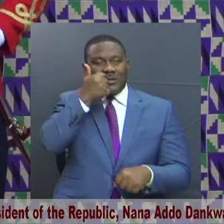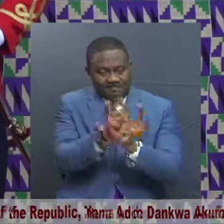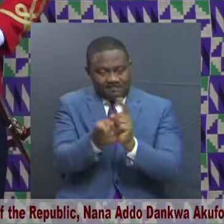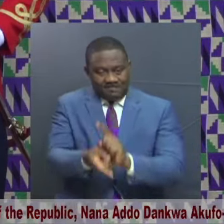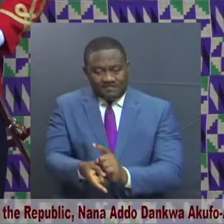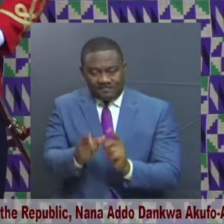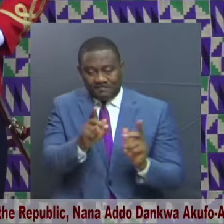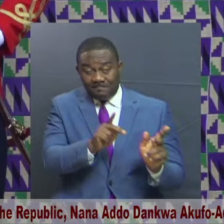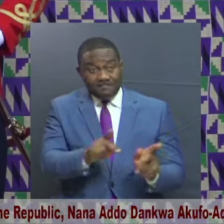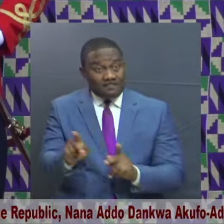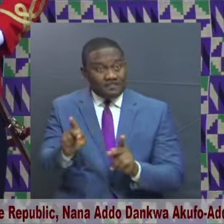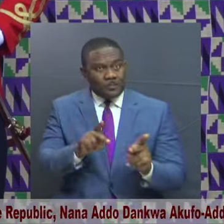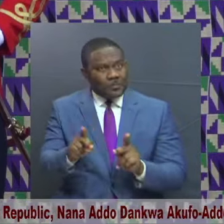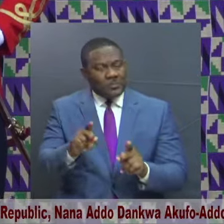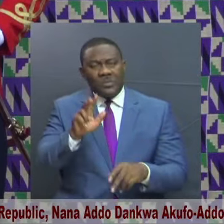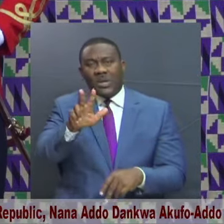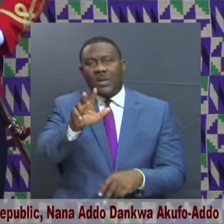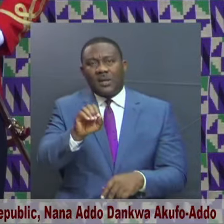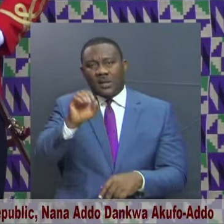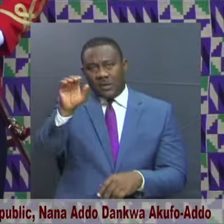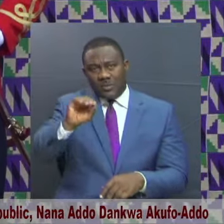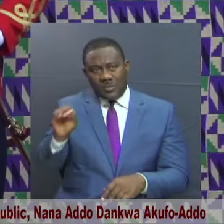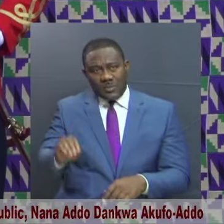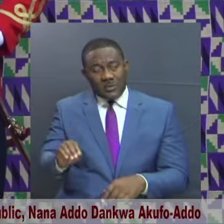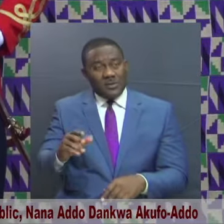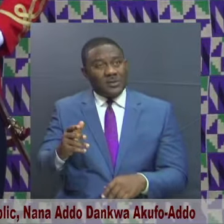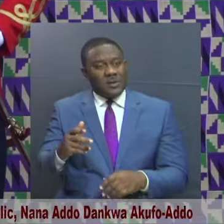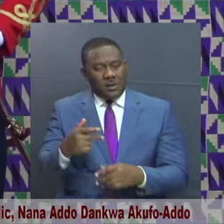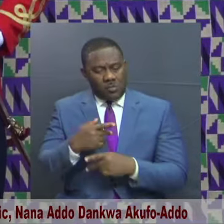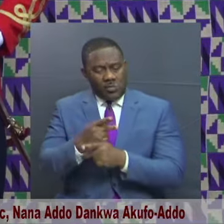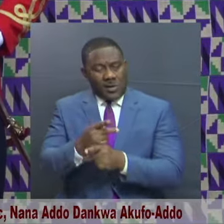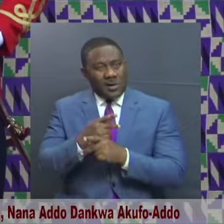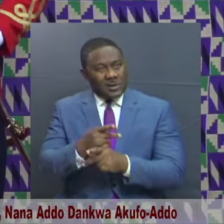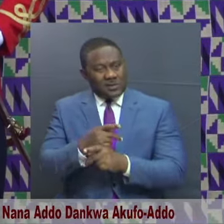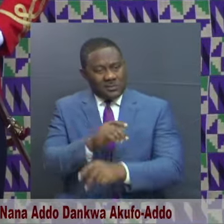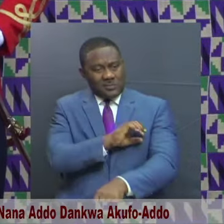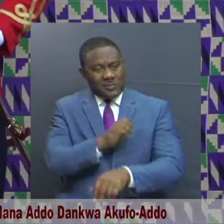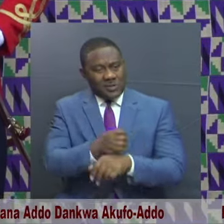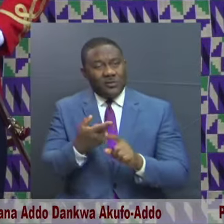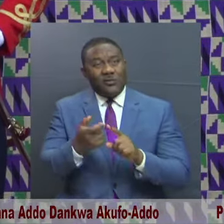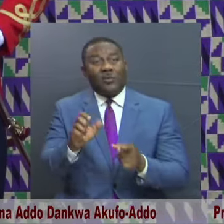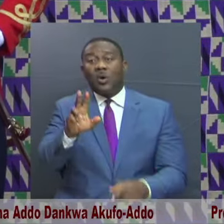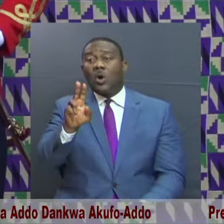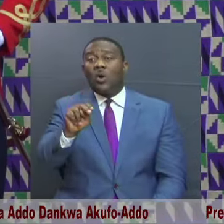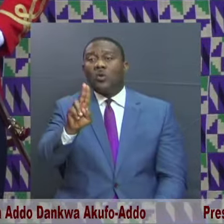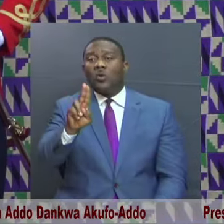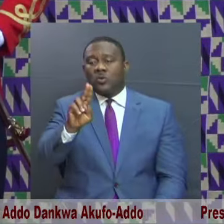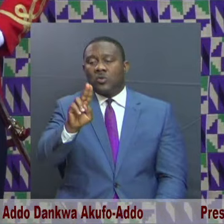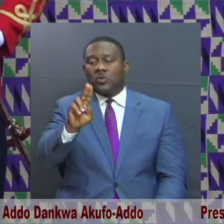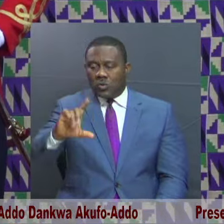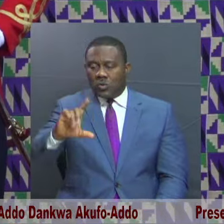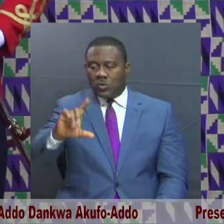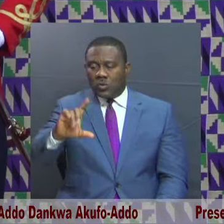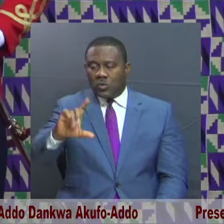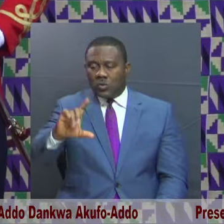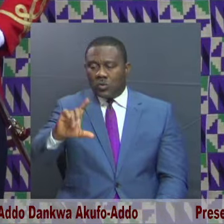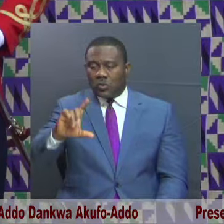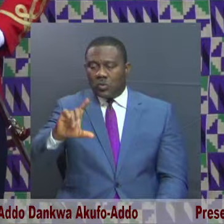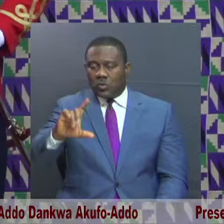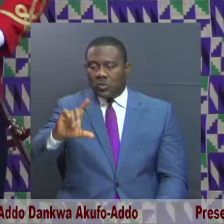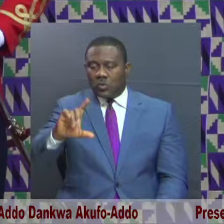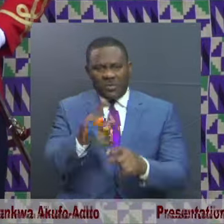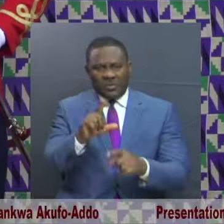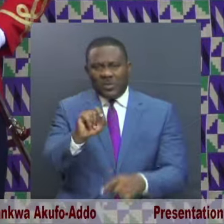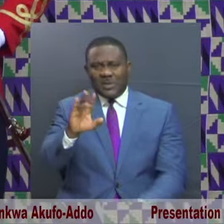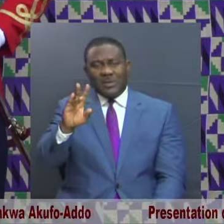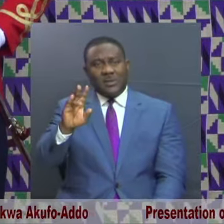envisages 30% of our electricity production to be from nuclear energy by 2070 which is the core